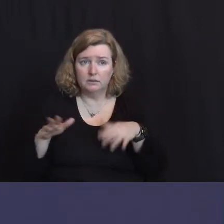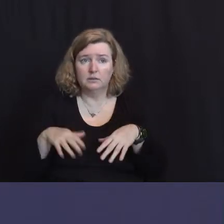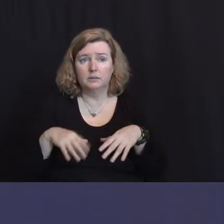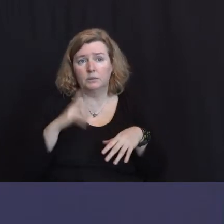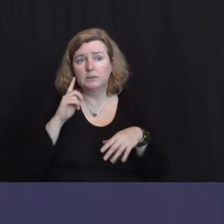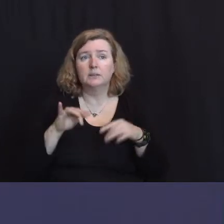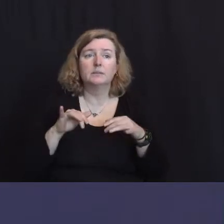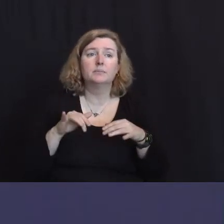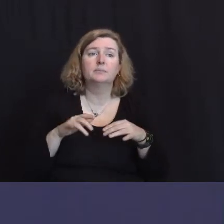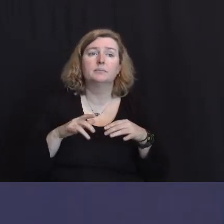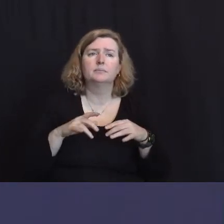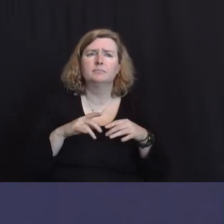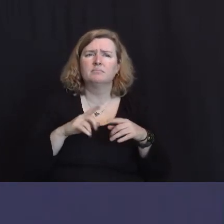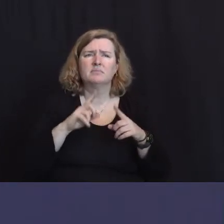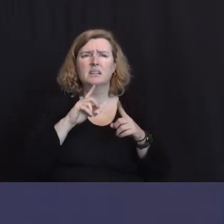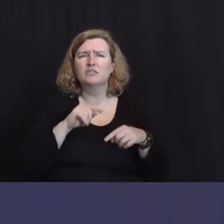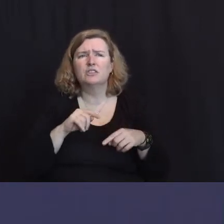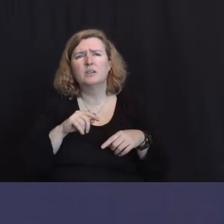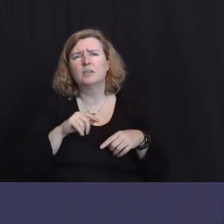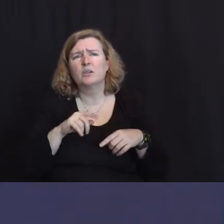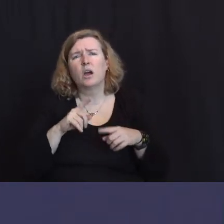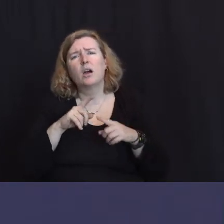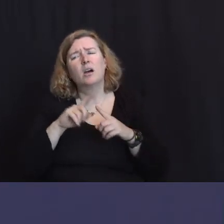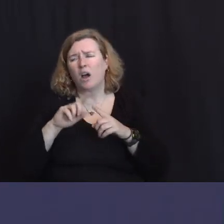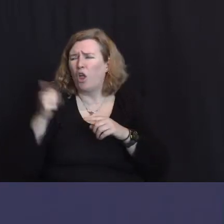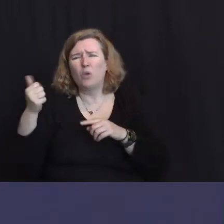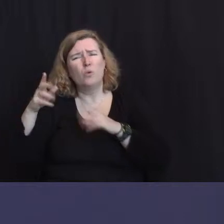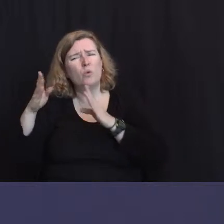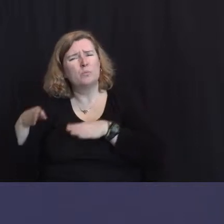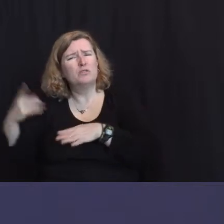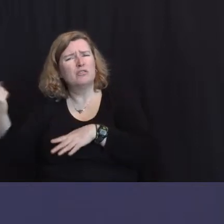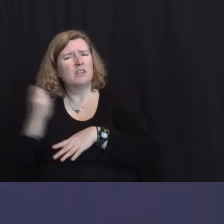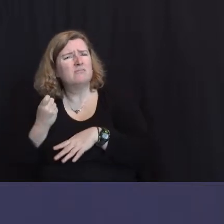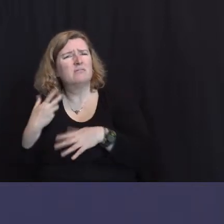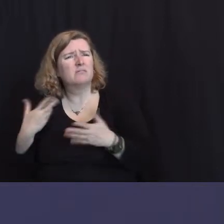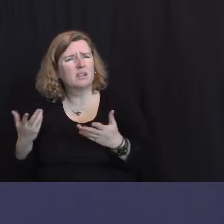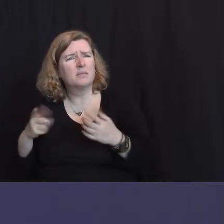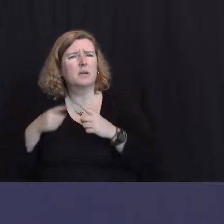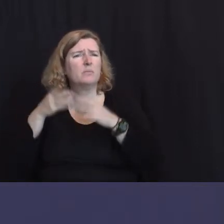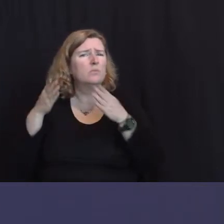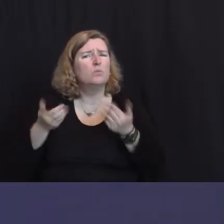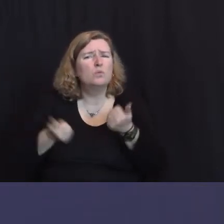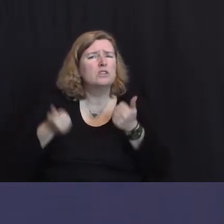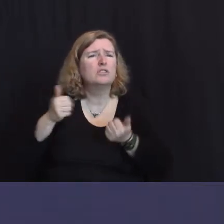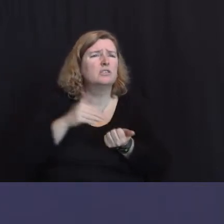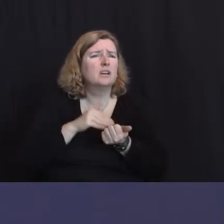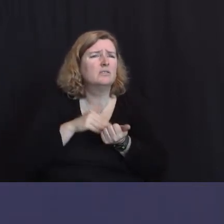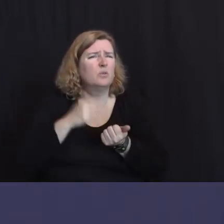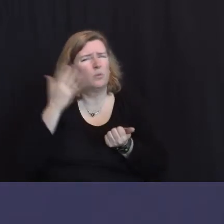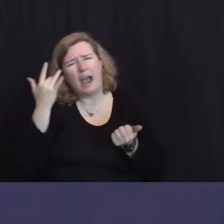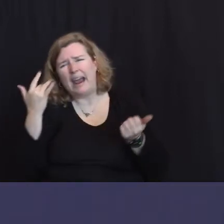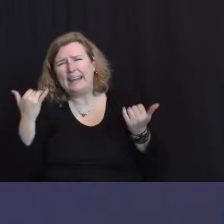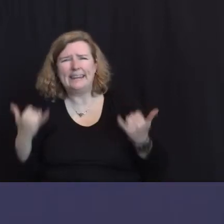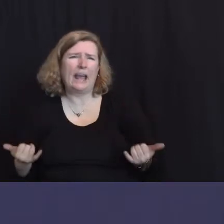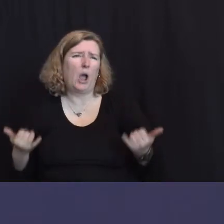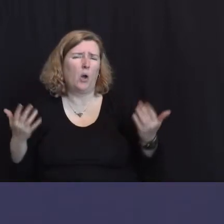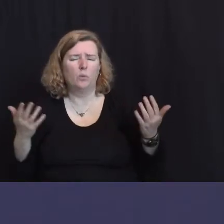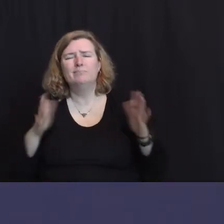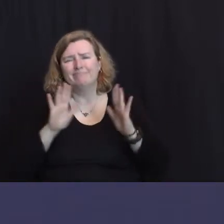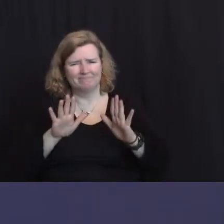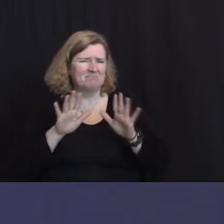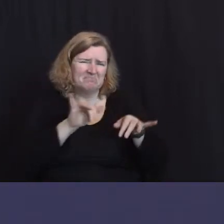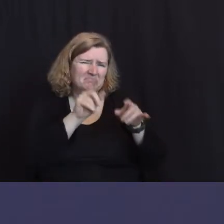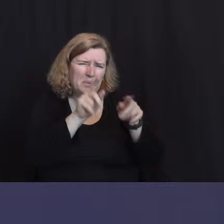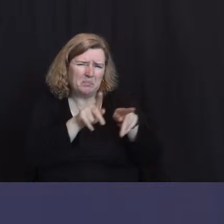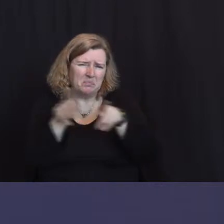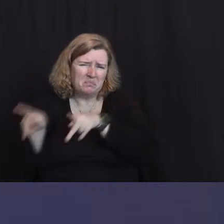of someone else. I forget who it was on behalf of, but what primary care doctors, why now? This is all,